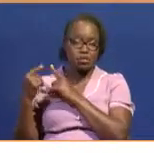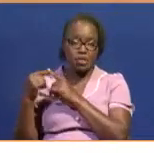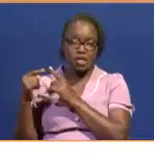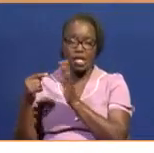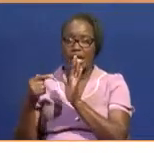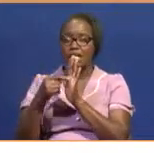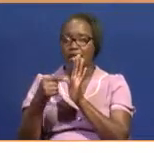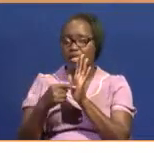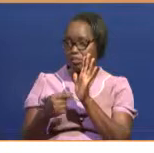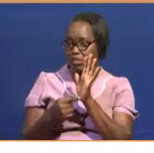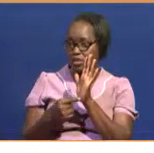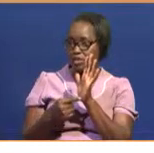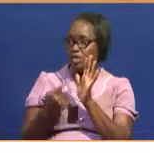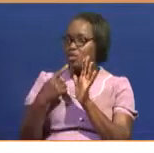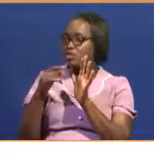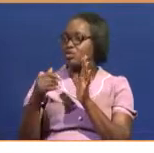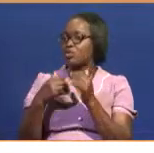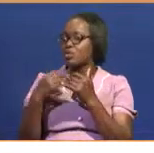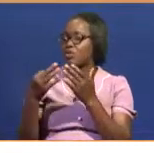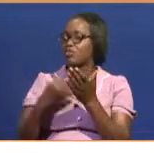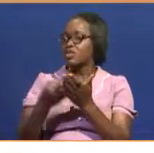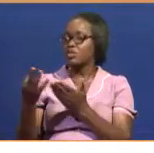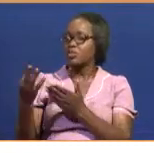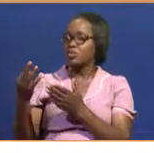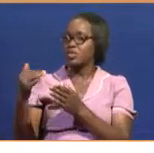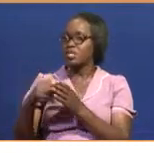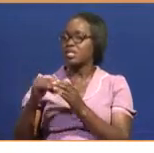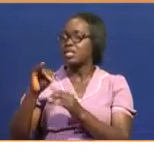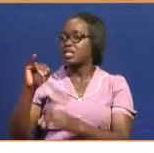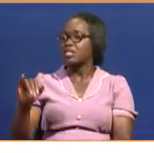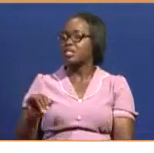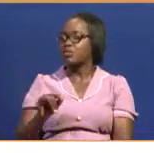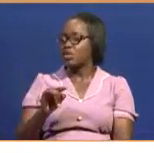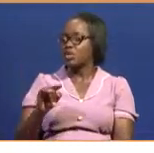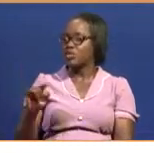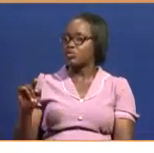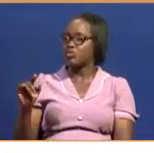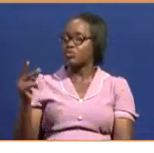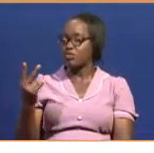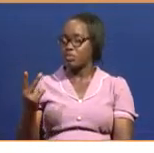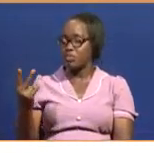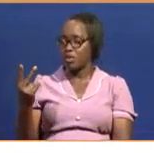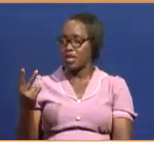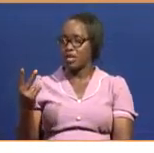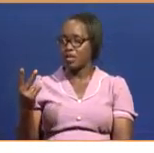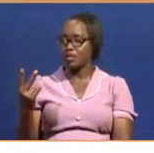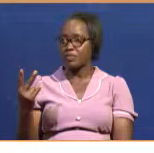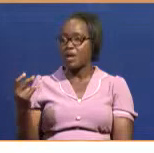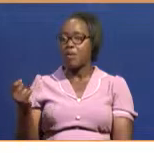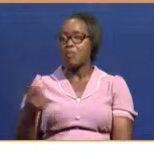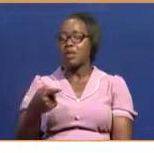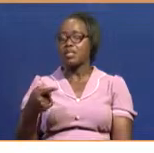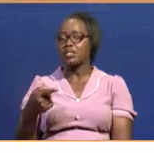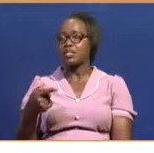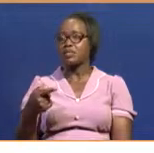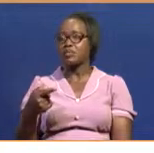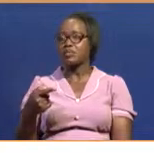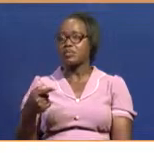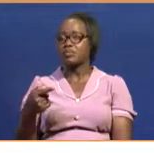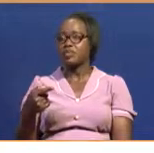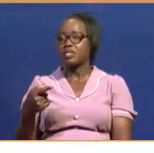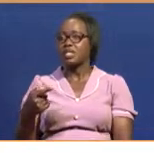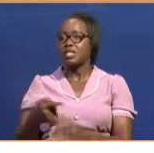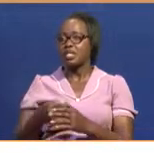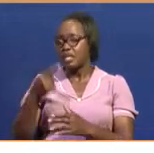get the points. So we have 3 weeks in January, February. The tournament is at Nairobi Club. We have 2 weeks which are held